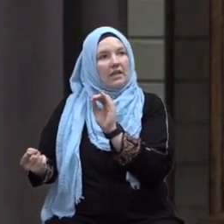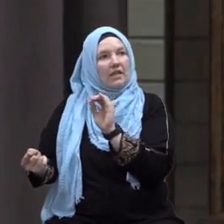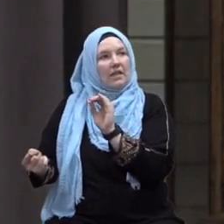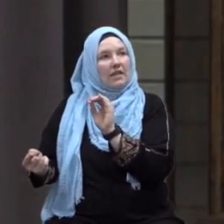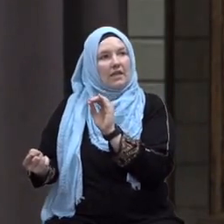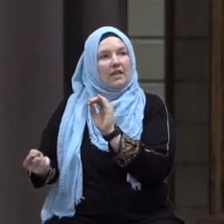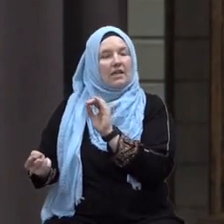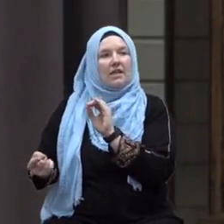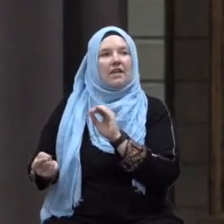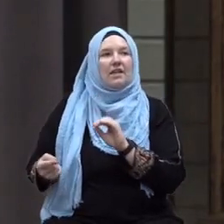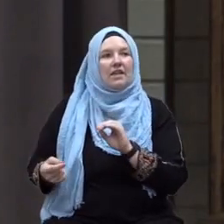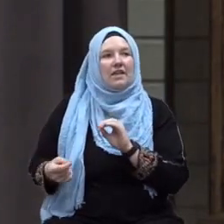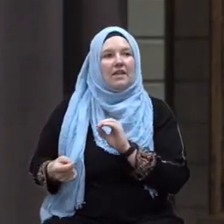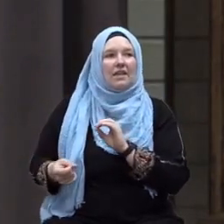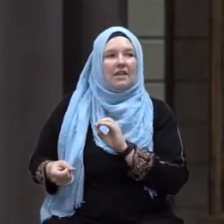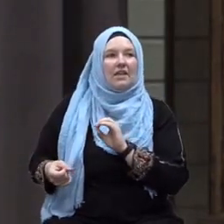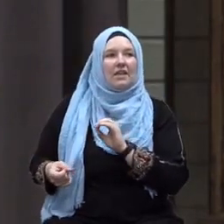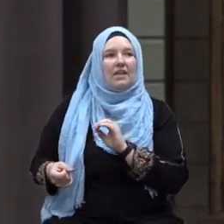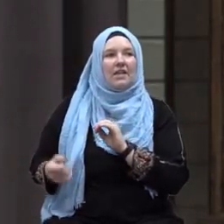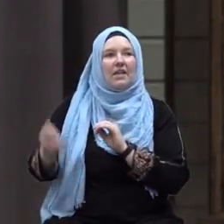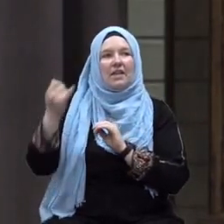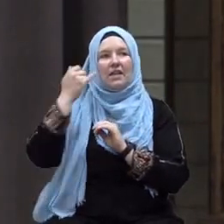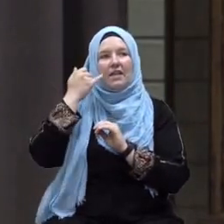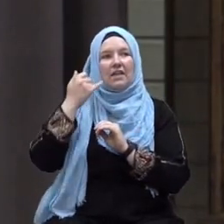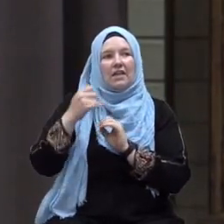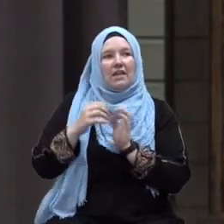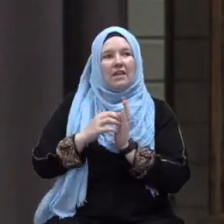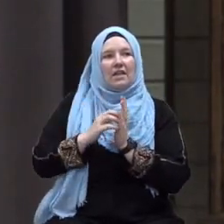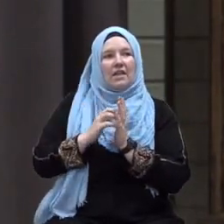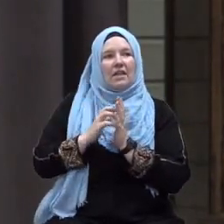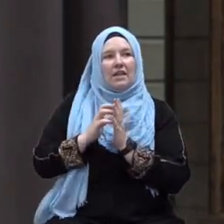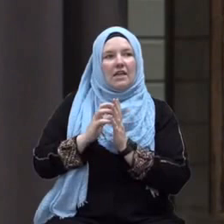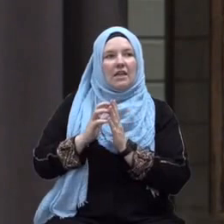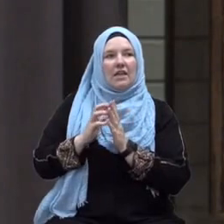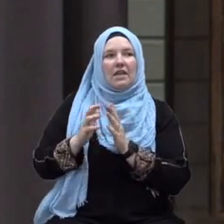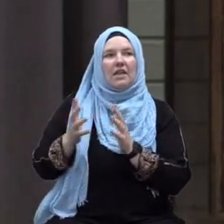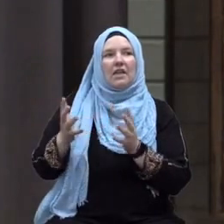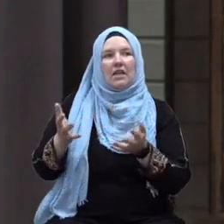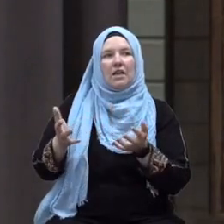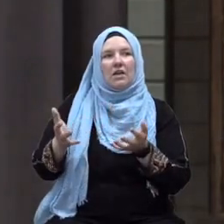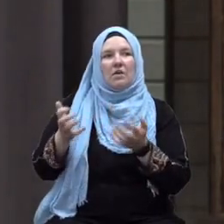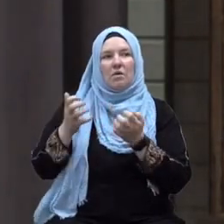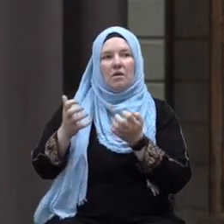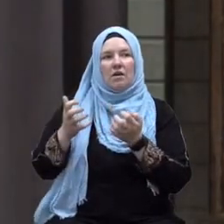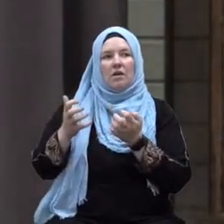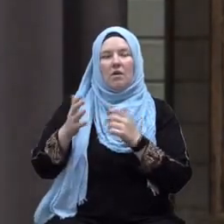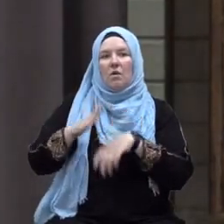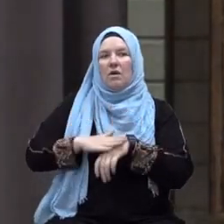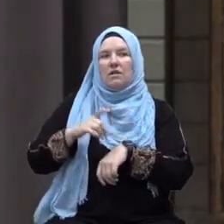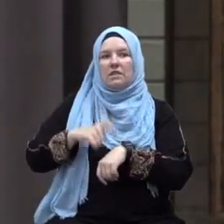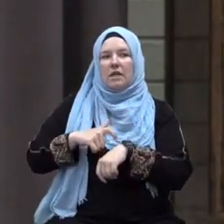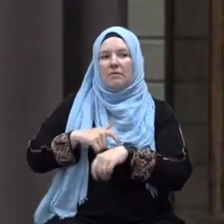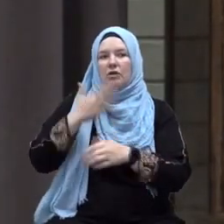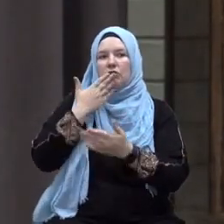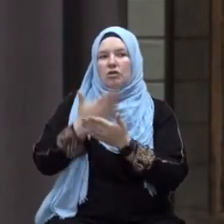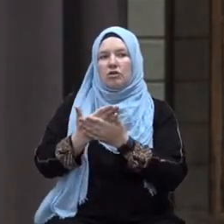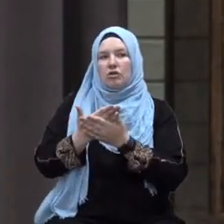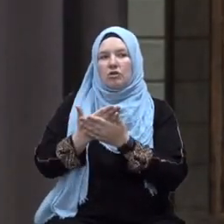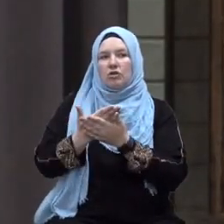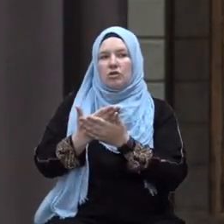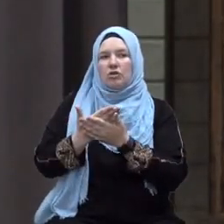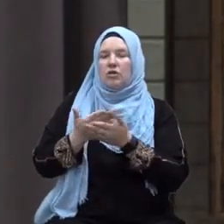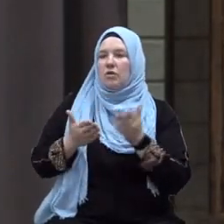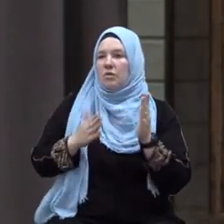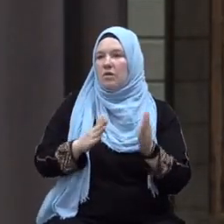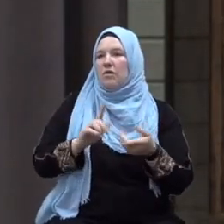as deenan qiyaman. And I want to spend some time on this term, even though